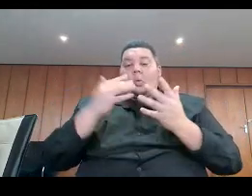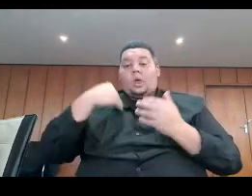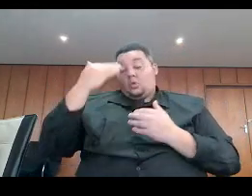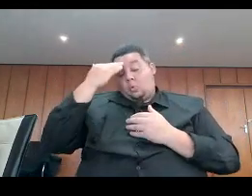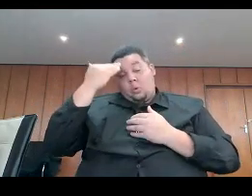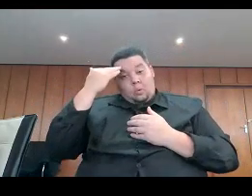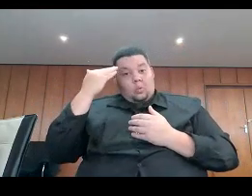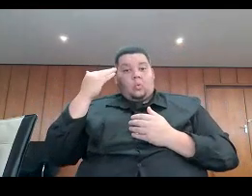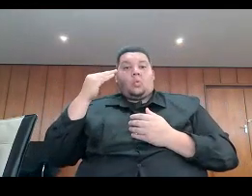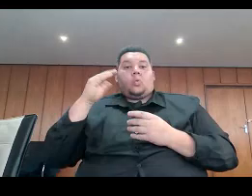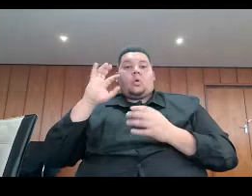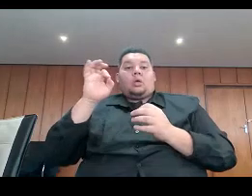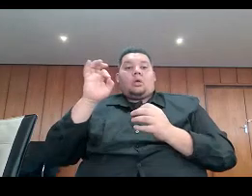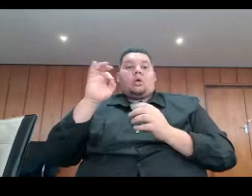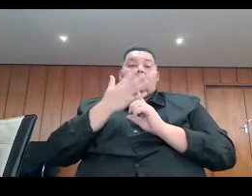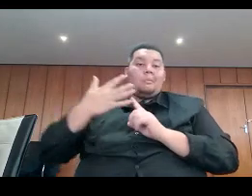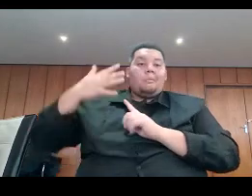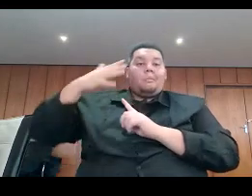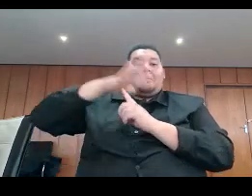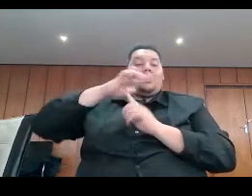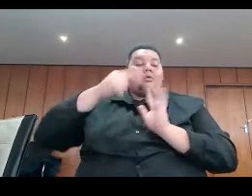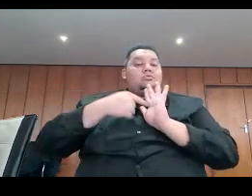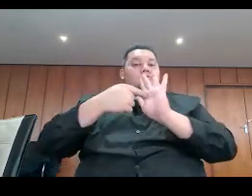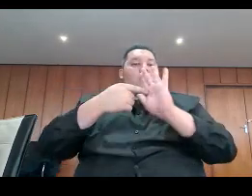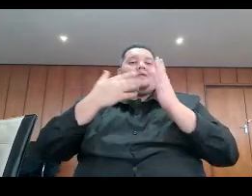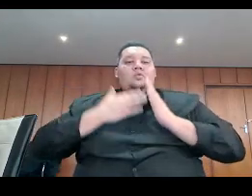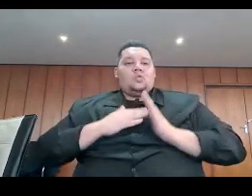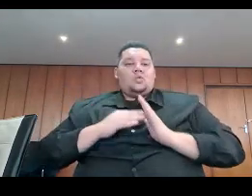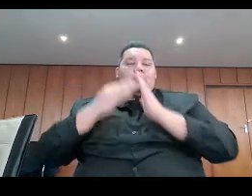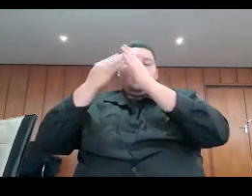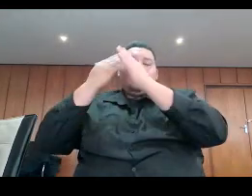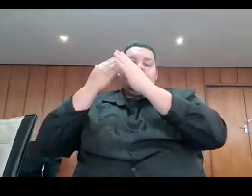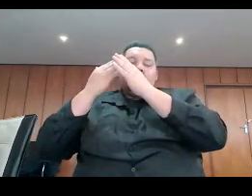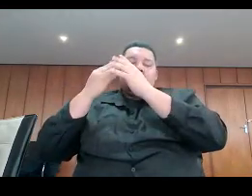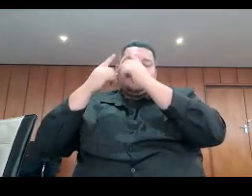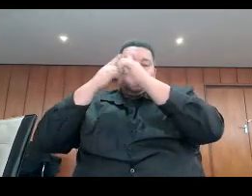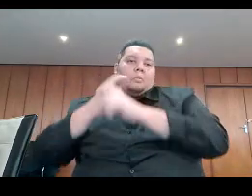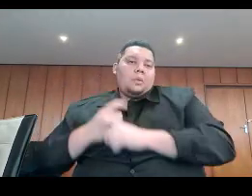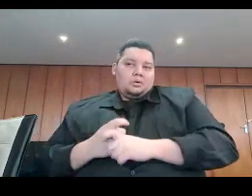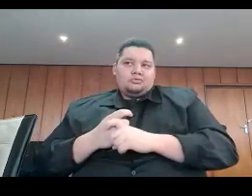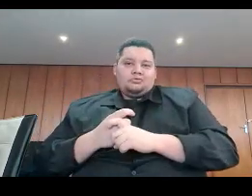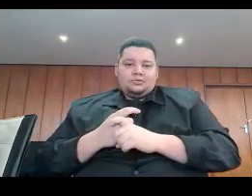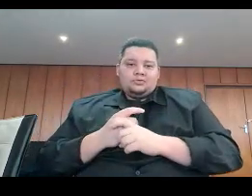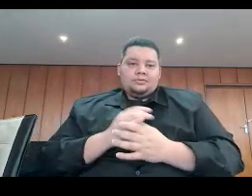know as, the master's trope of human disqualification.